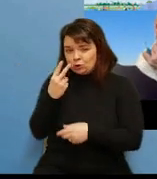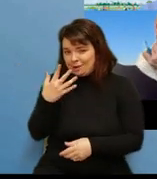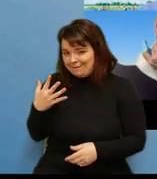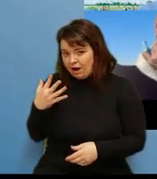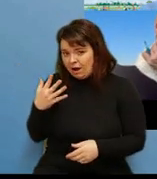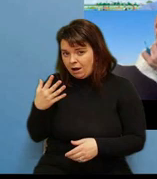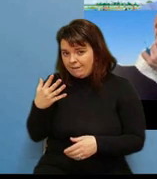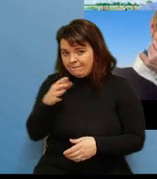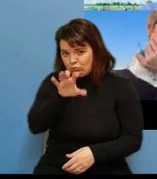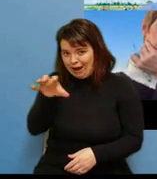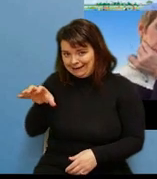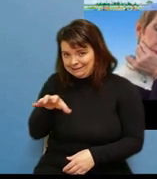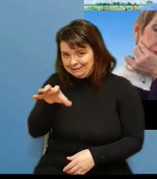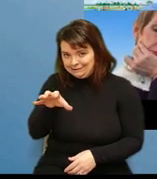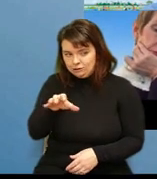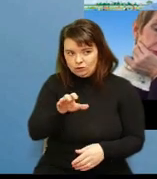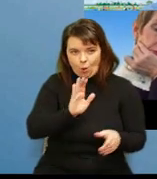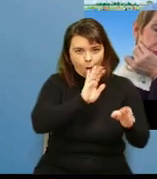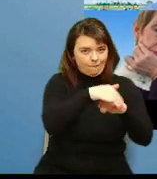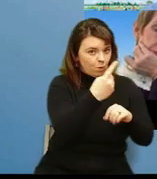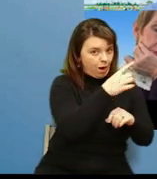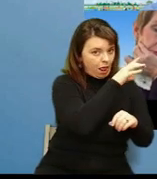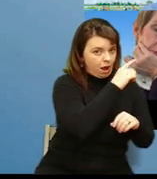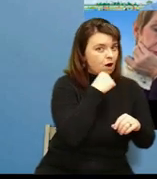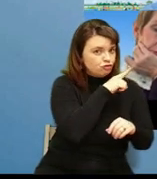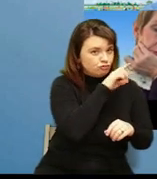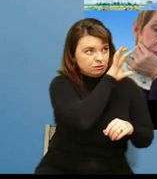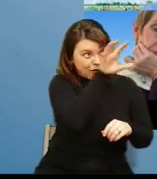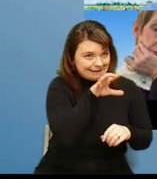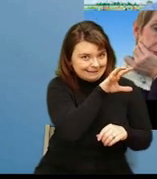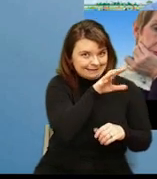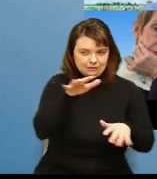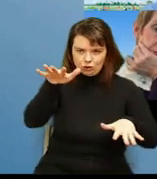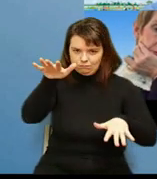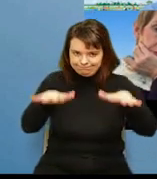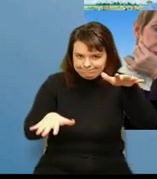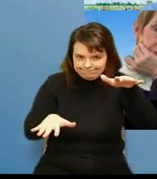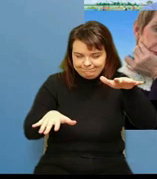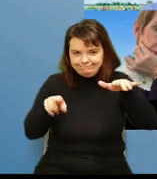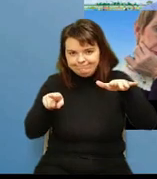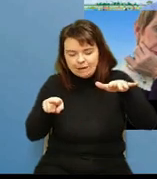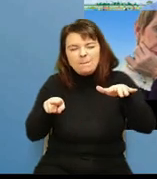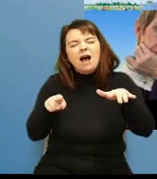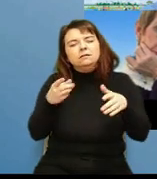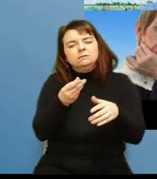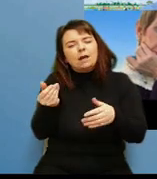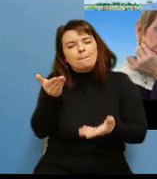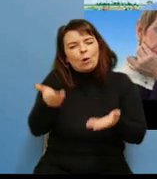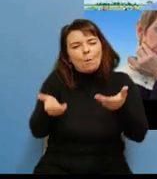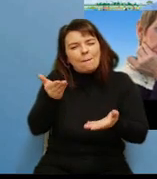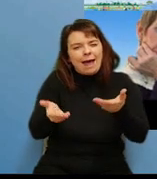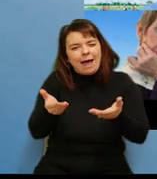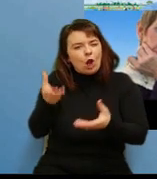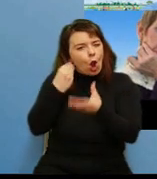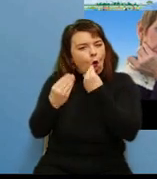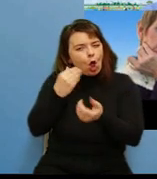about just less than 25 practices in West Norfolk, but it just gives us something to work with and also to